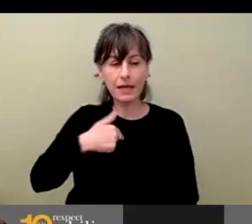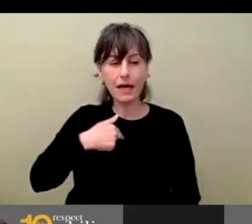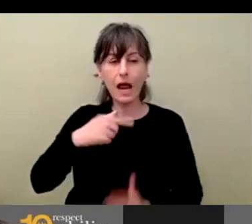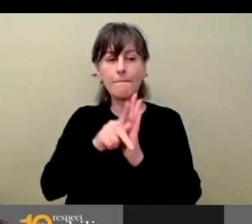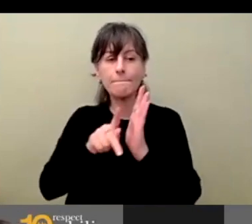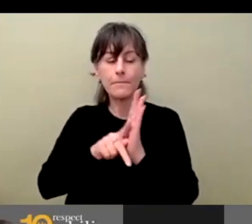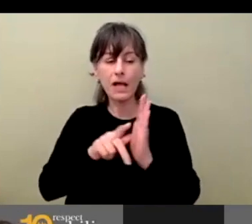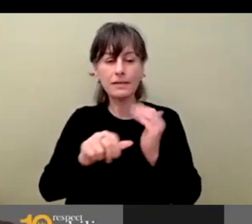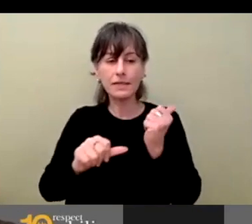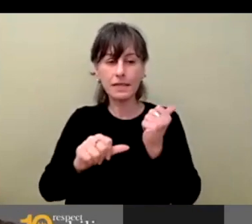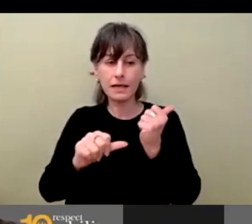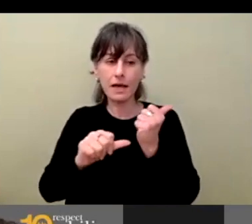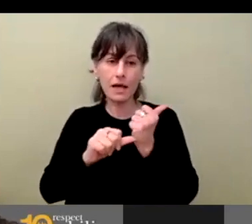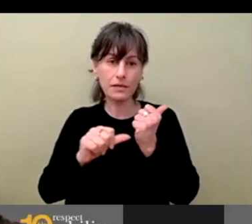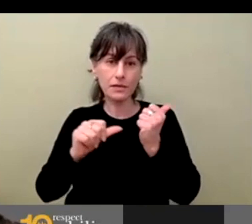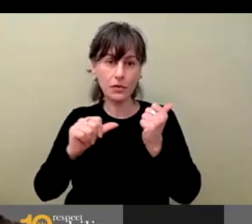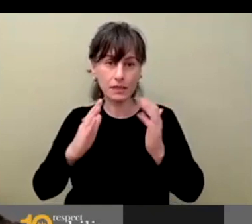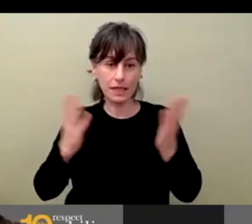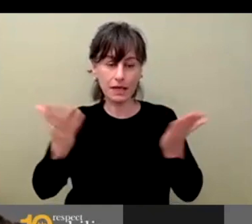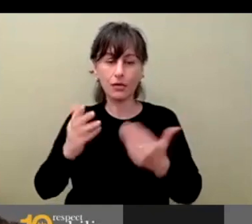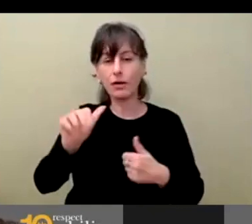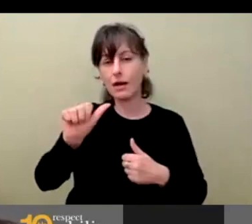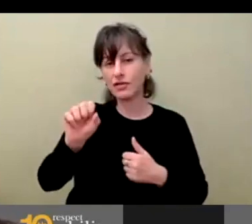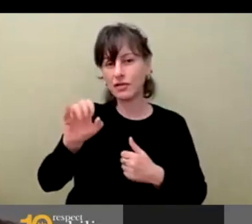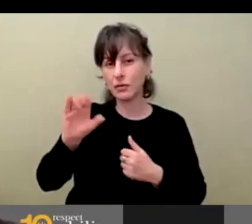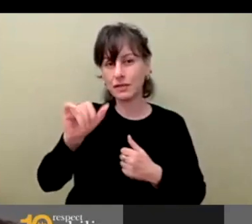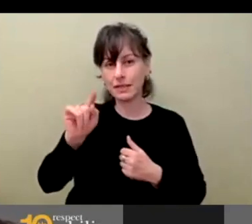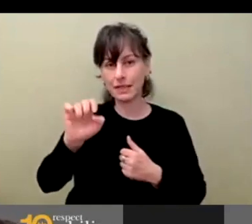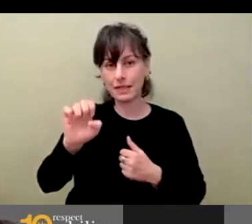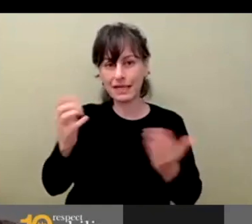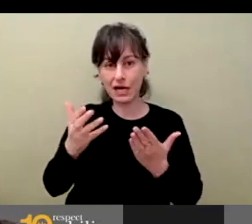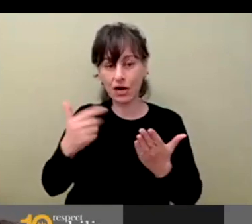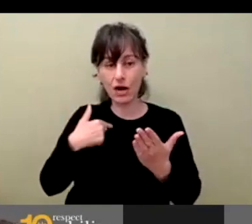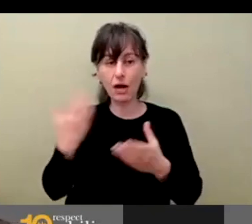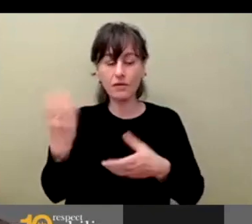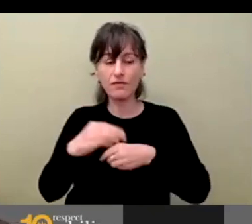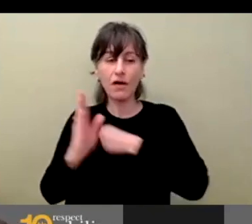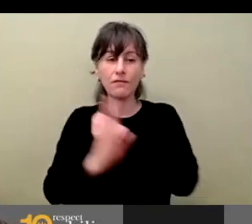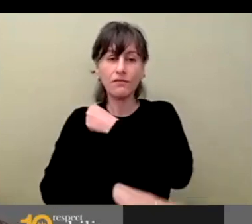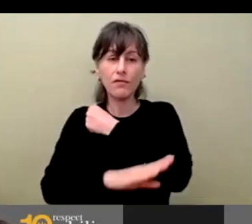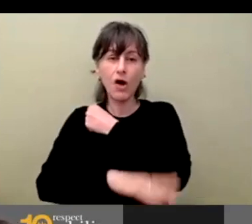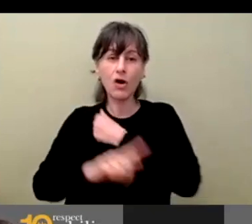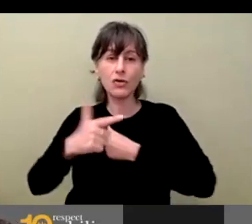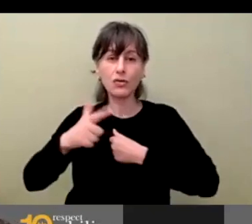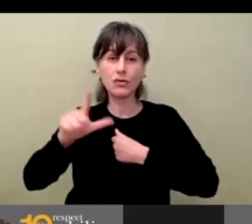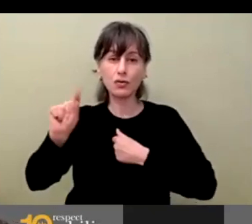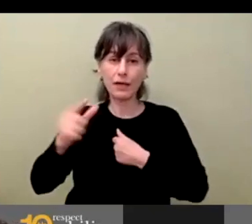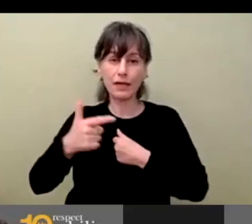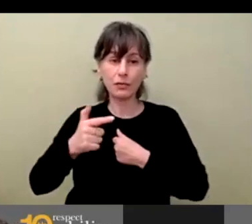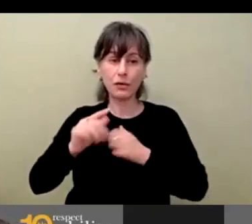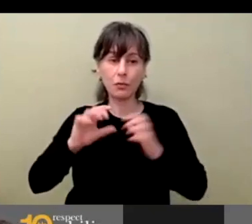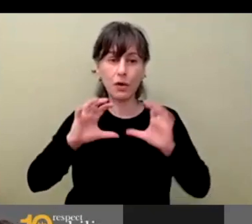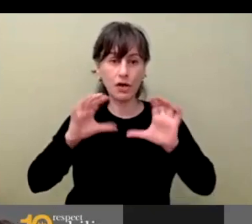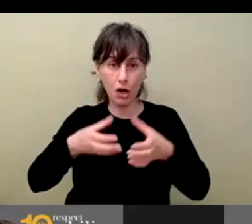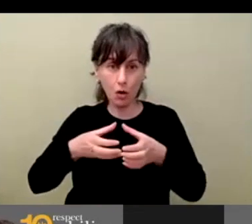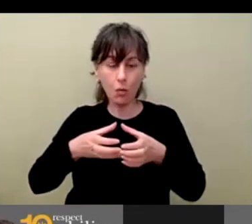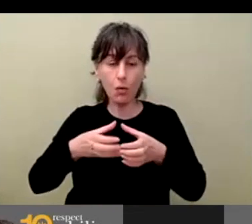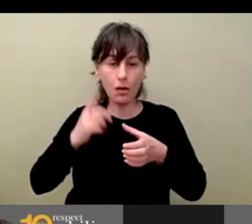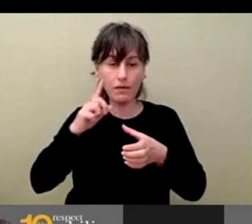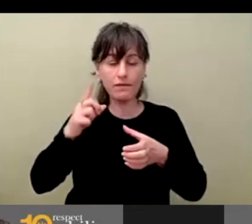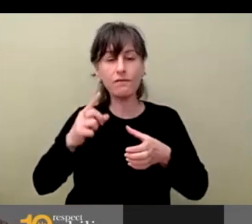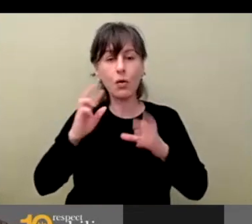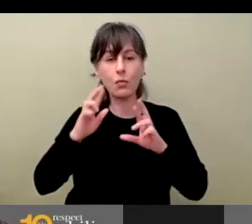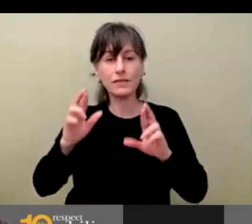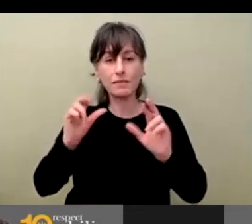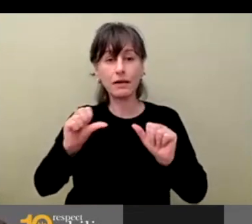at Respectability. I was a part of the fall 2021 cohort of the Respectability Fellowship,